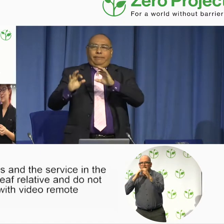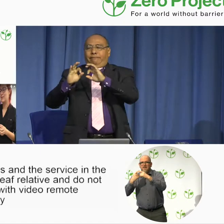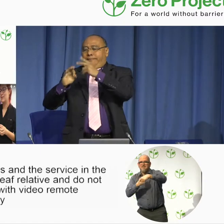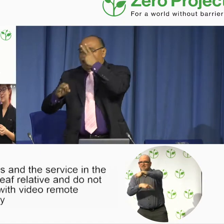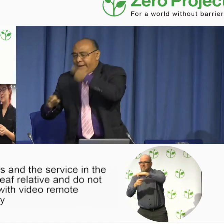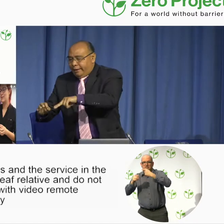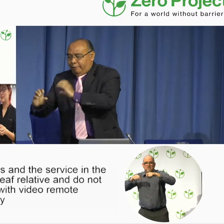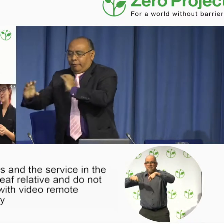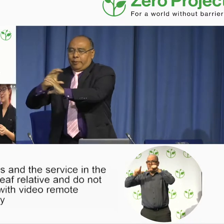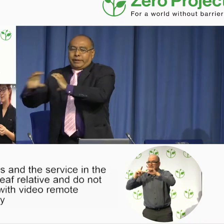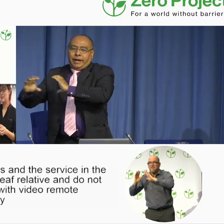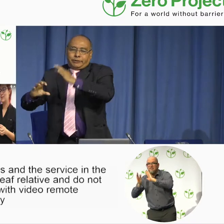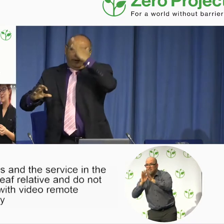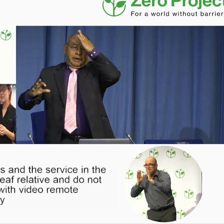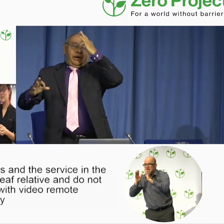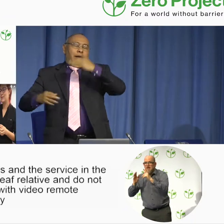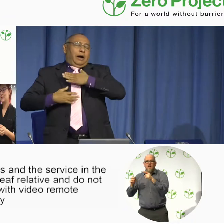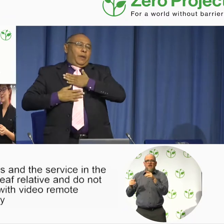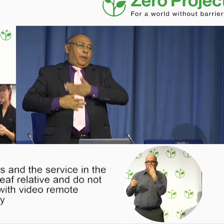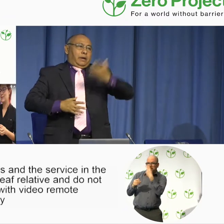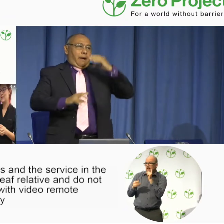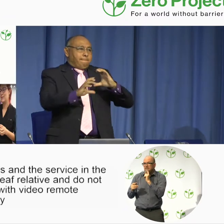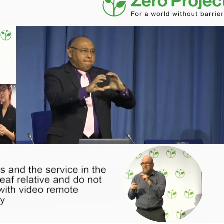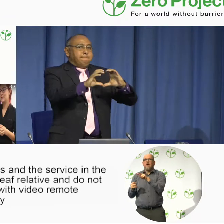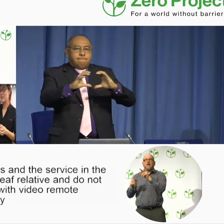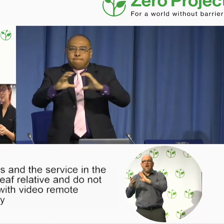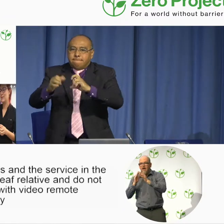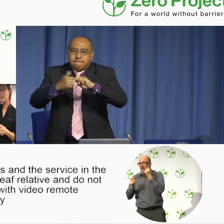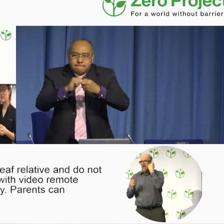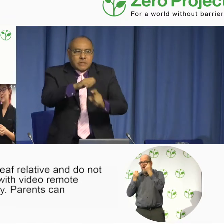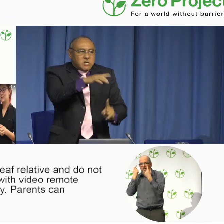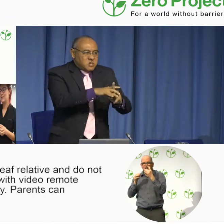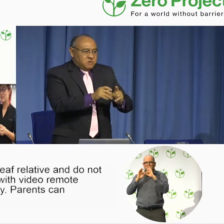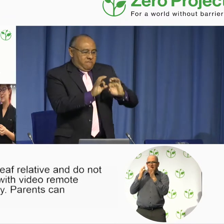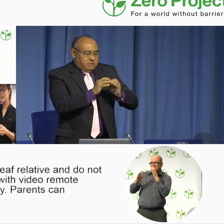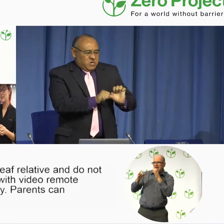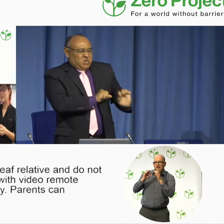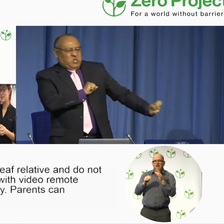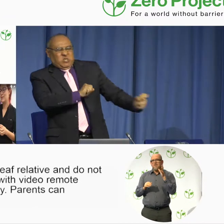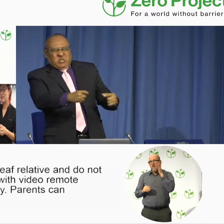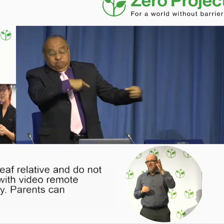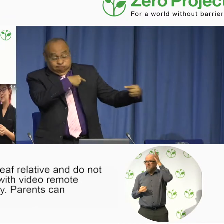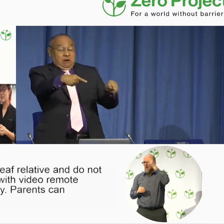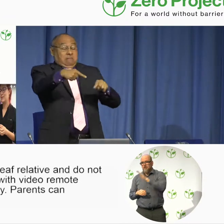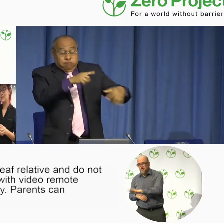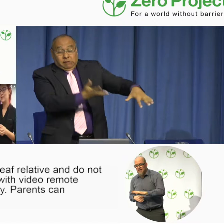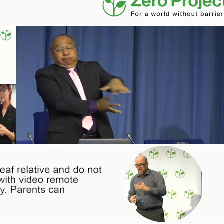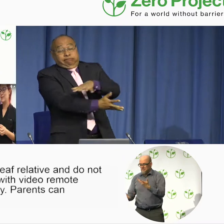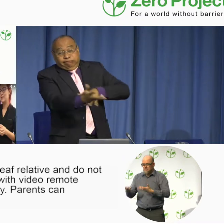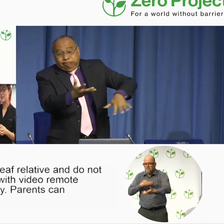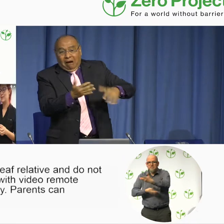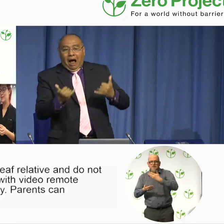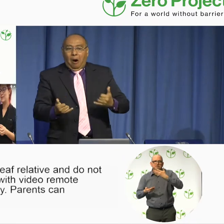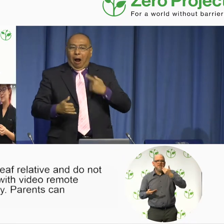can communicate easily. Parents can communicate with their children, and